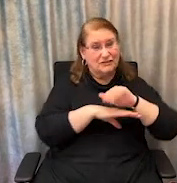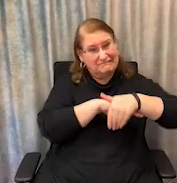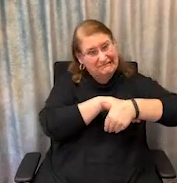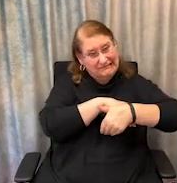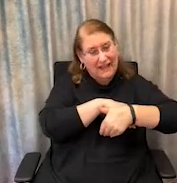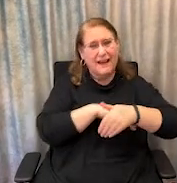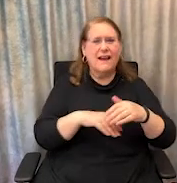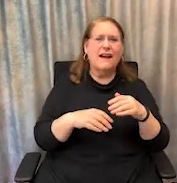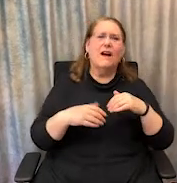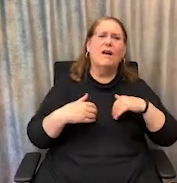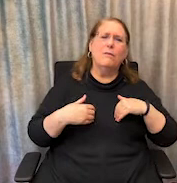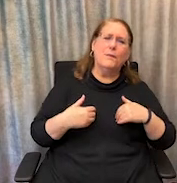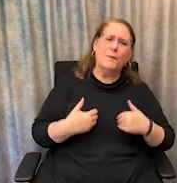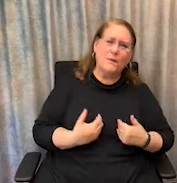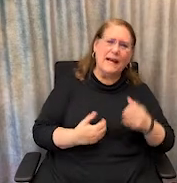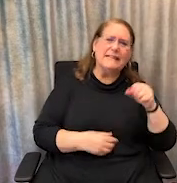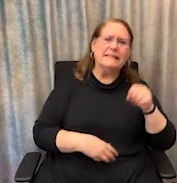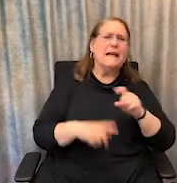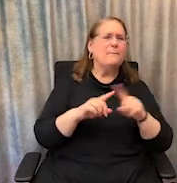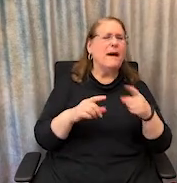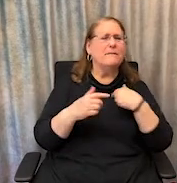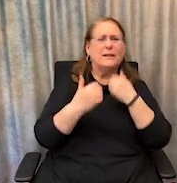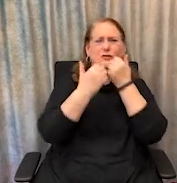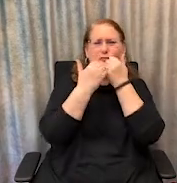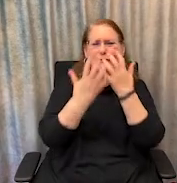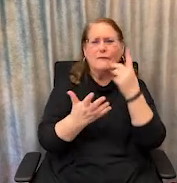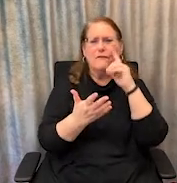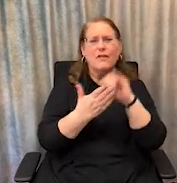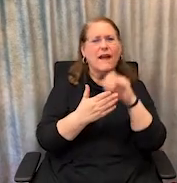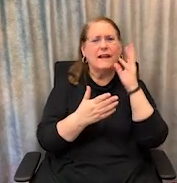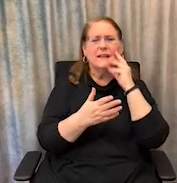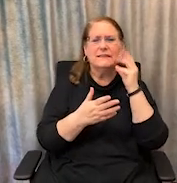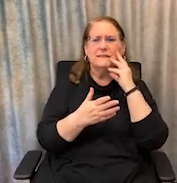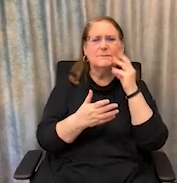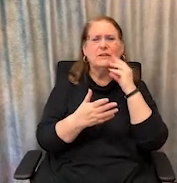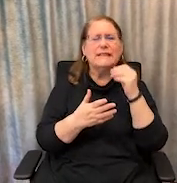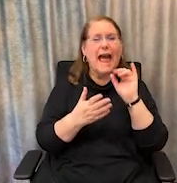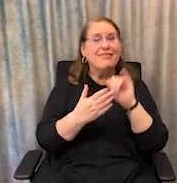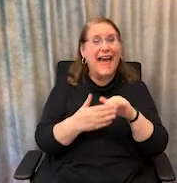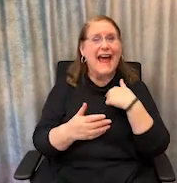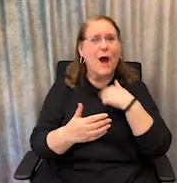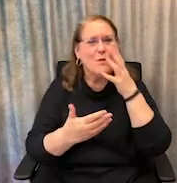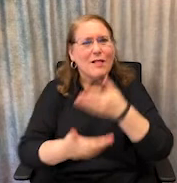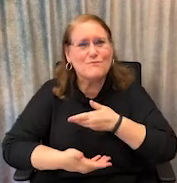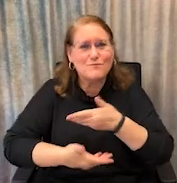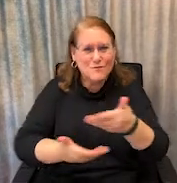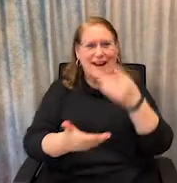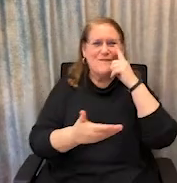little exhausting, but I'm grateful for the experience and take those for me for the future